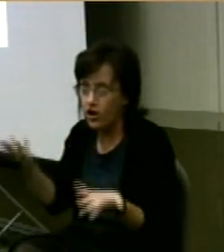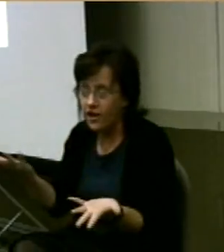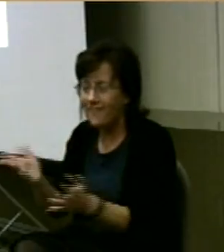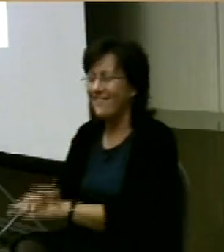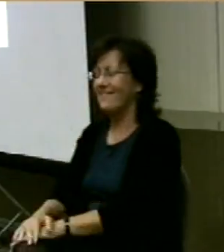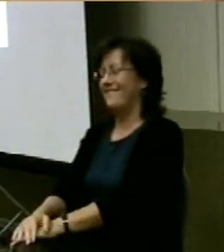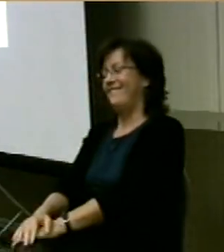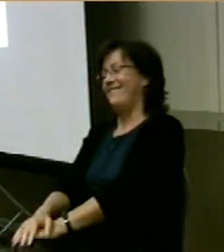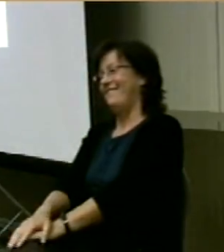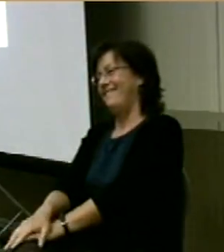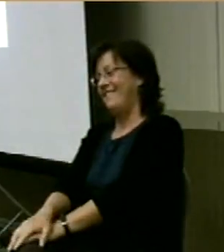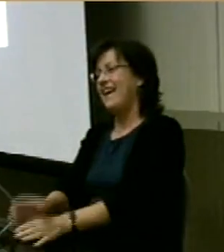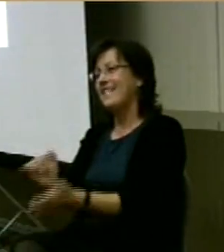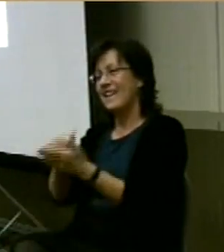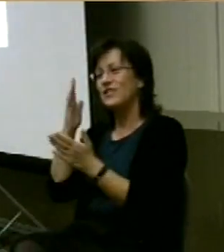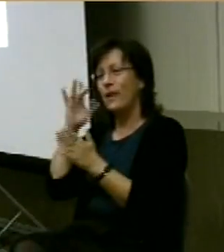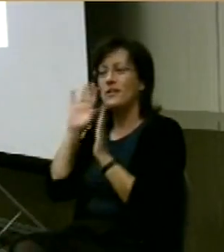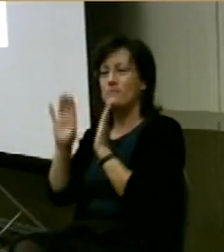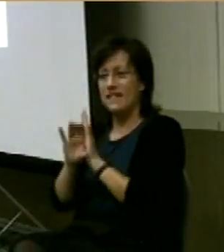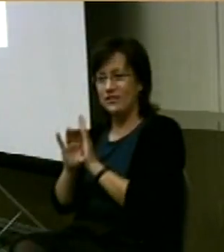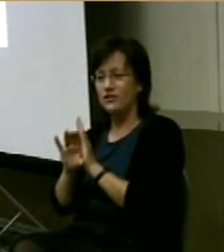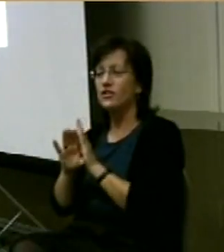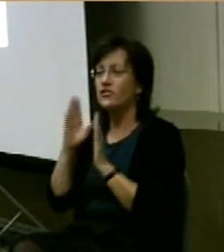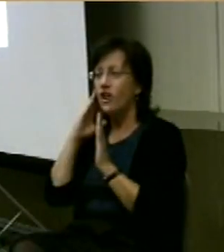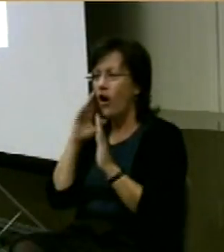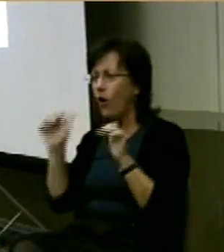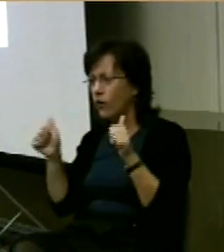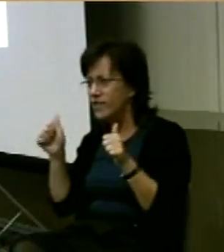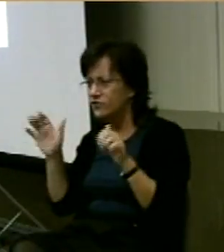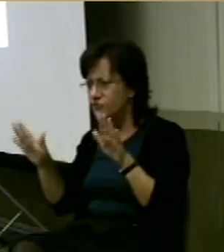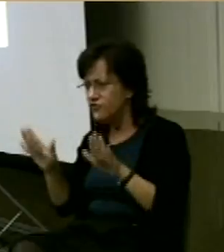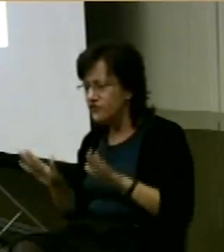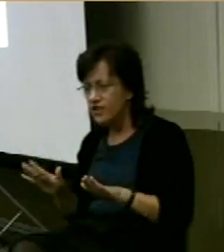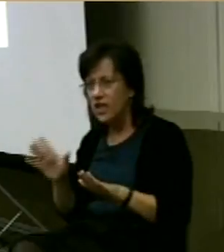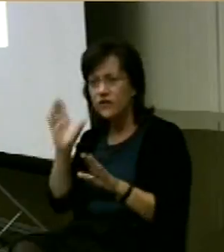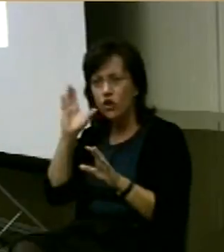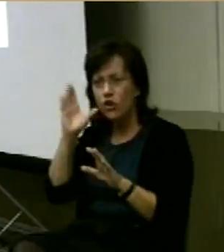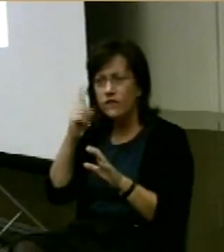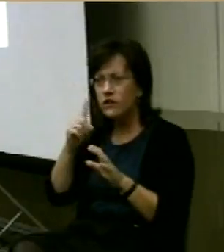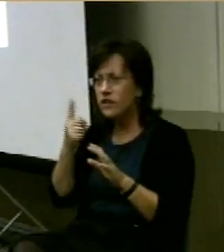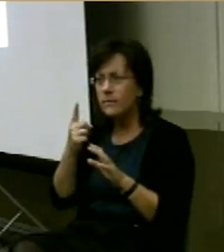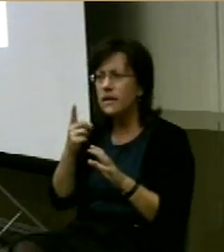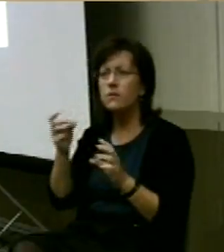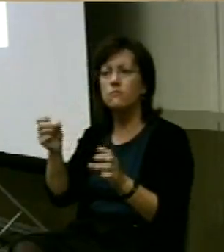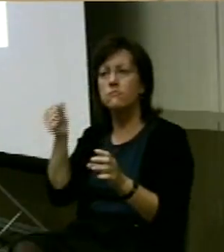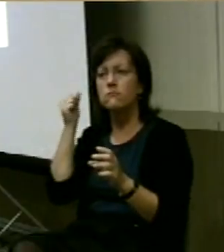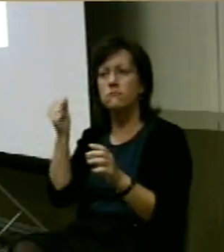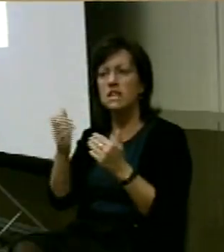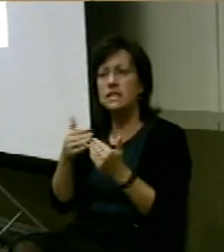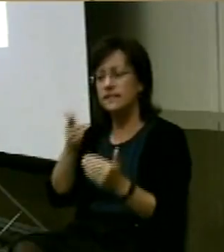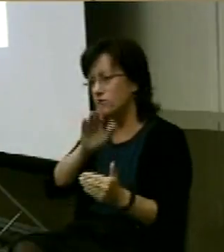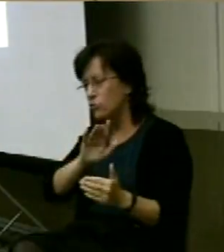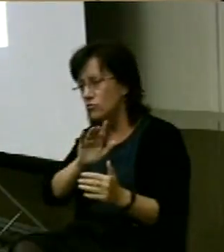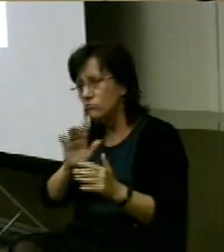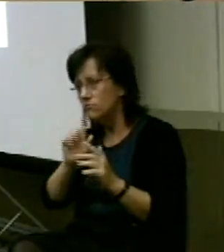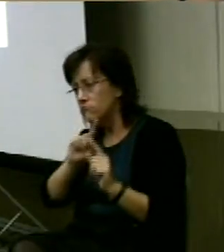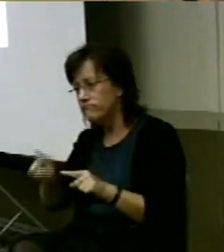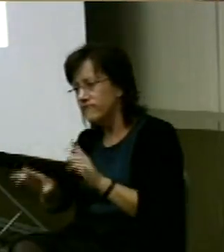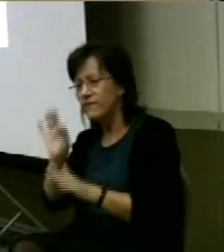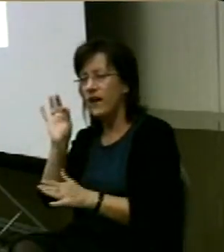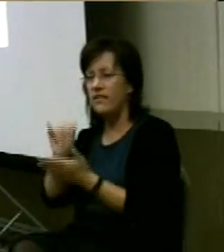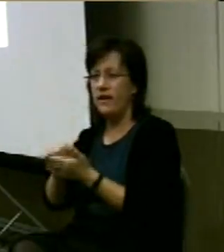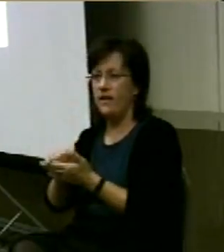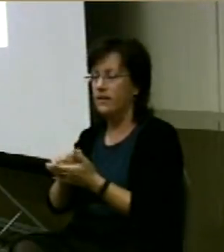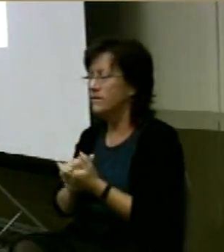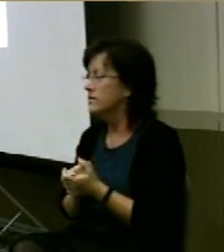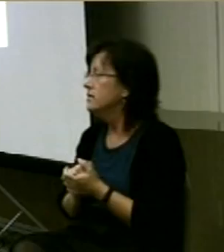the little icons for when you go back, you can kind of, if you're looking for a particular section, you can jump right to that section. So when we talk about